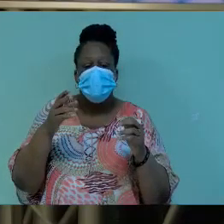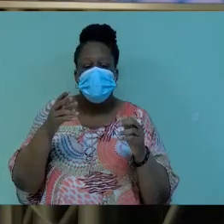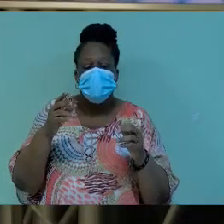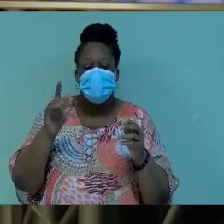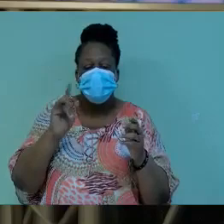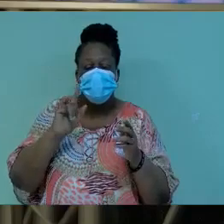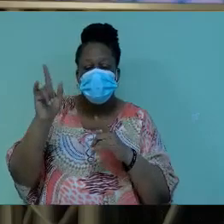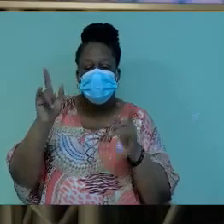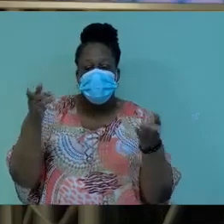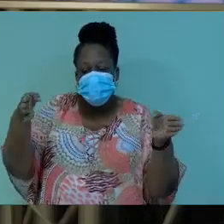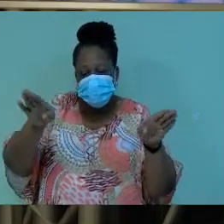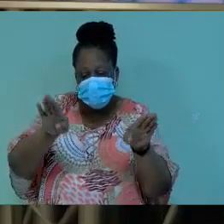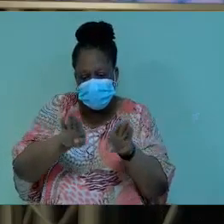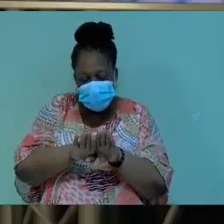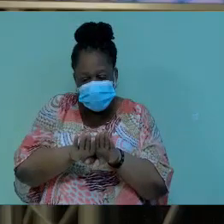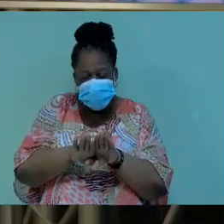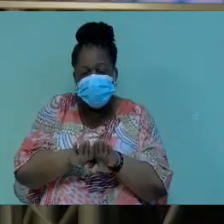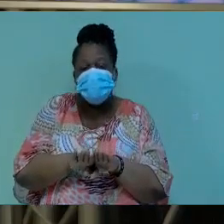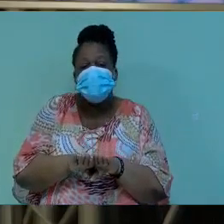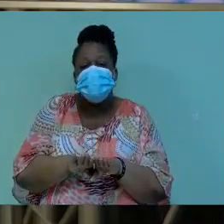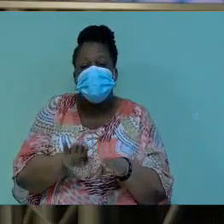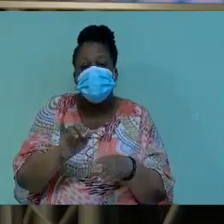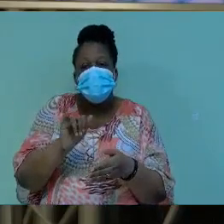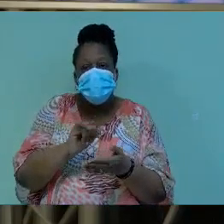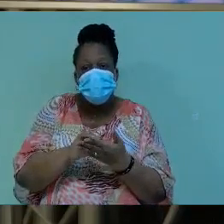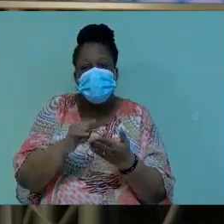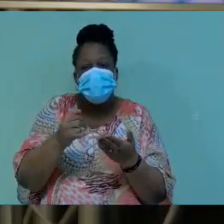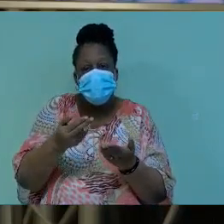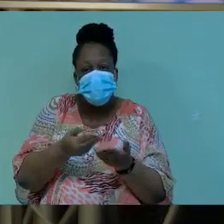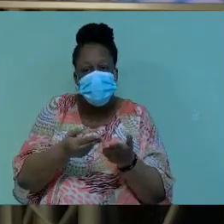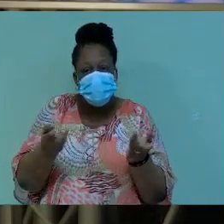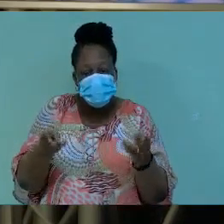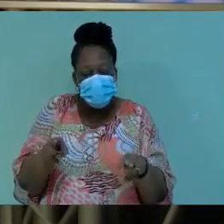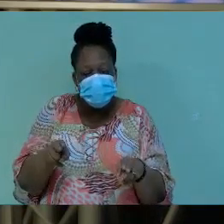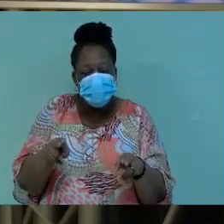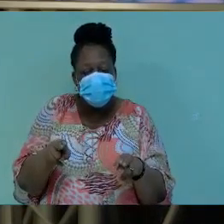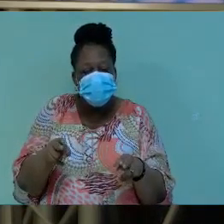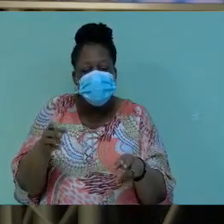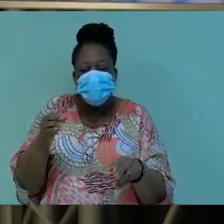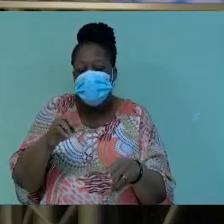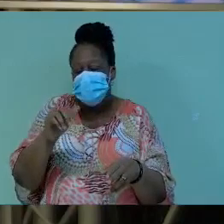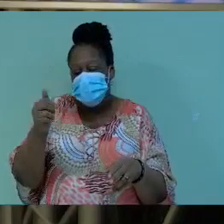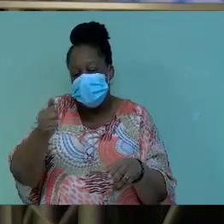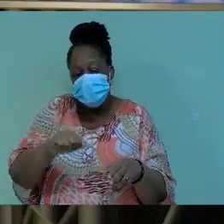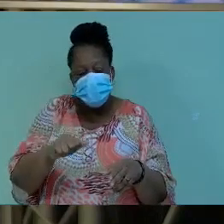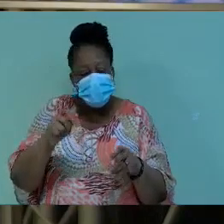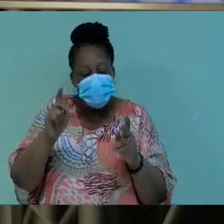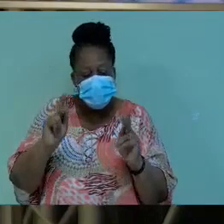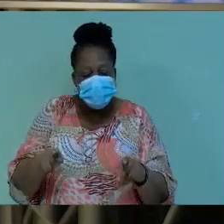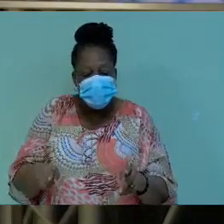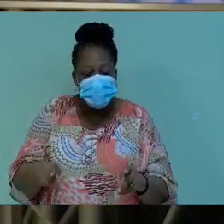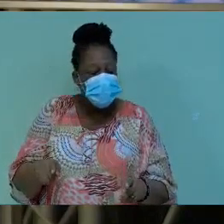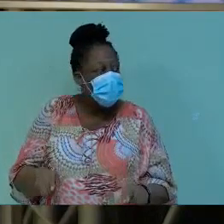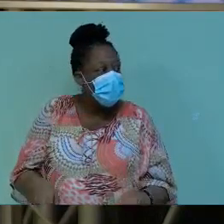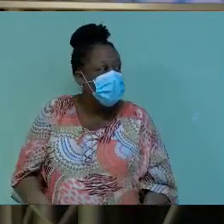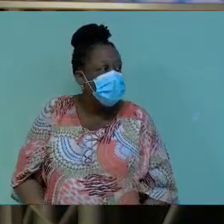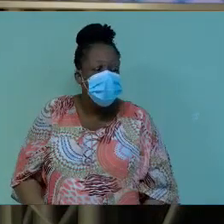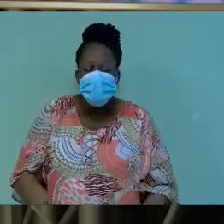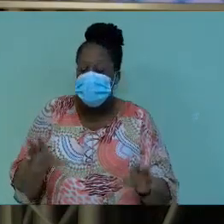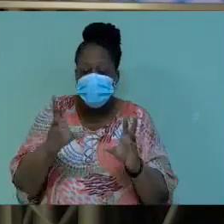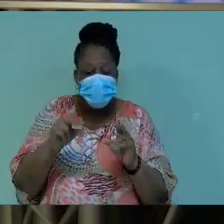and this is what pertains now that our borders are closed. Anybody who is asked, well, first, there isn't any